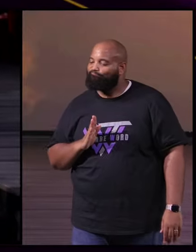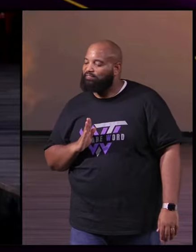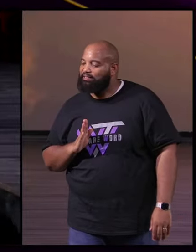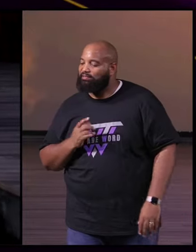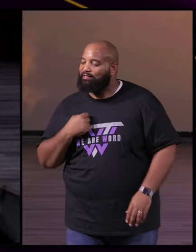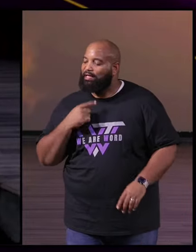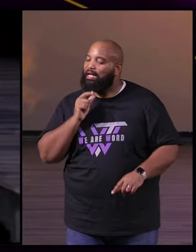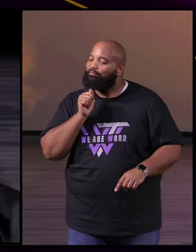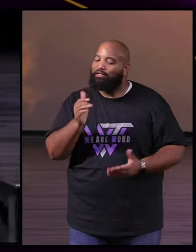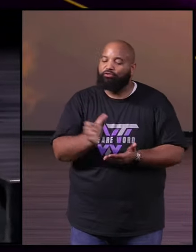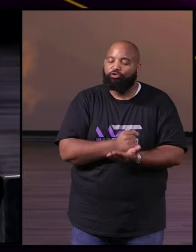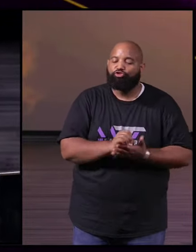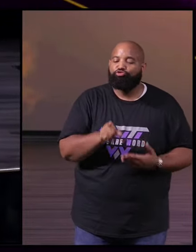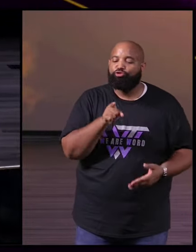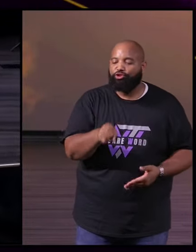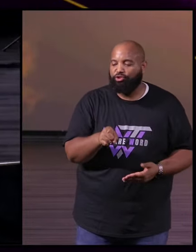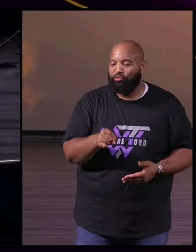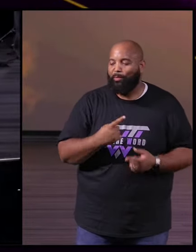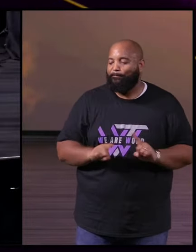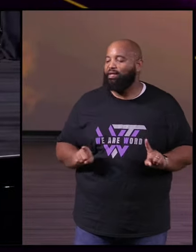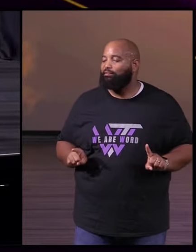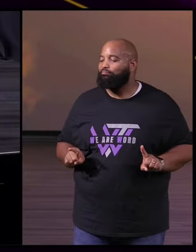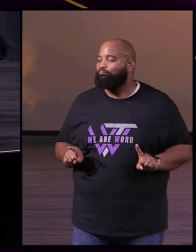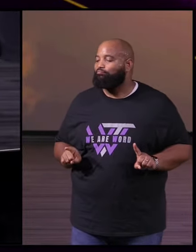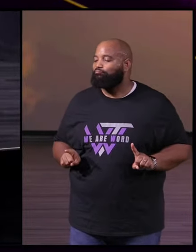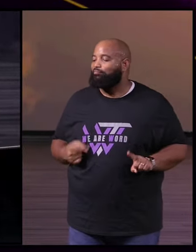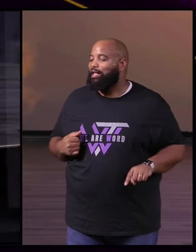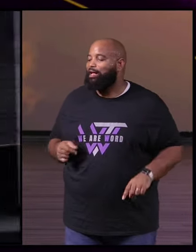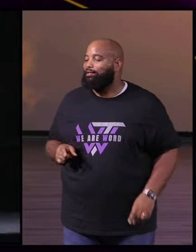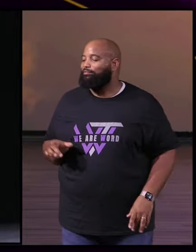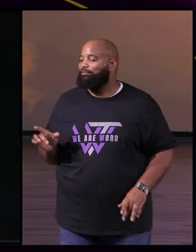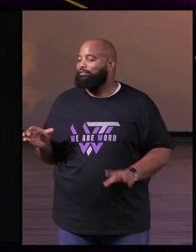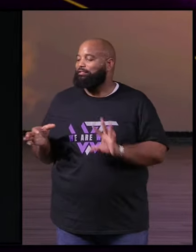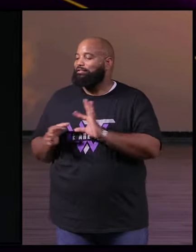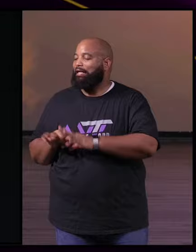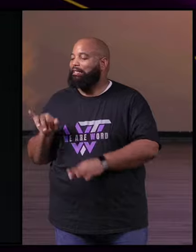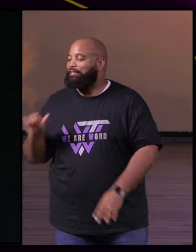you, he'll touch something that's touching you.